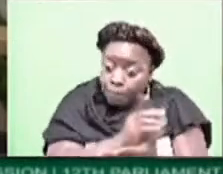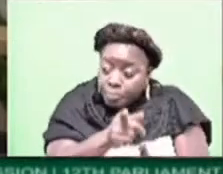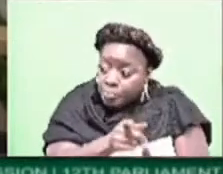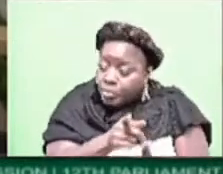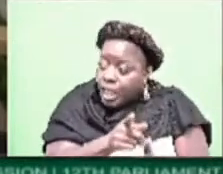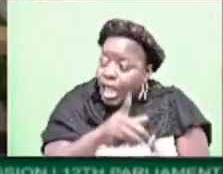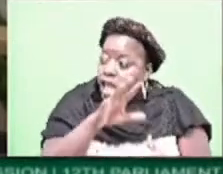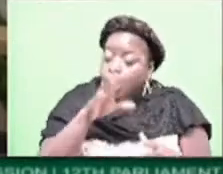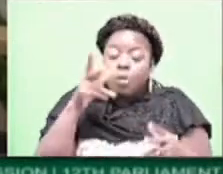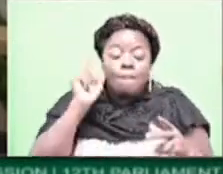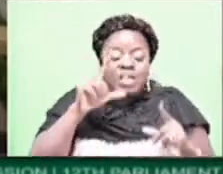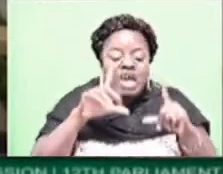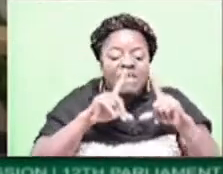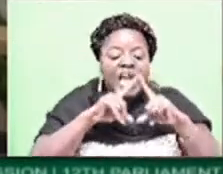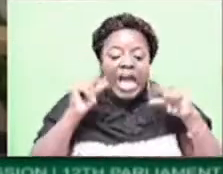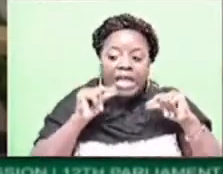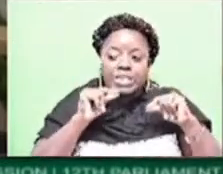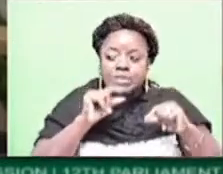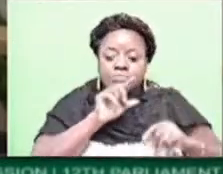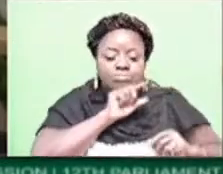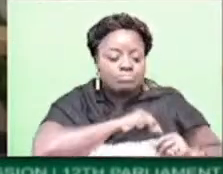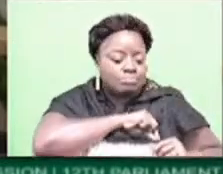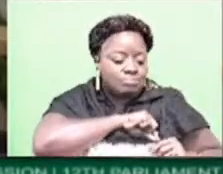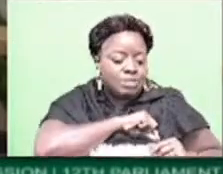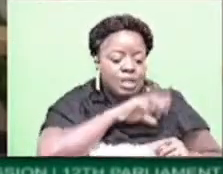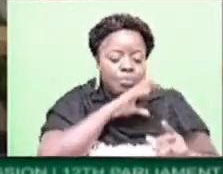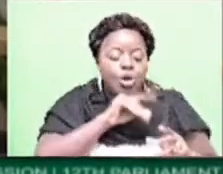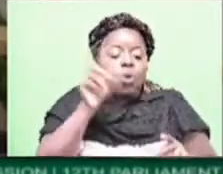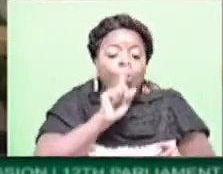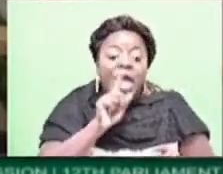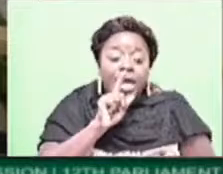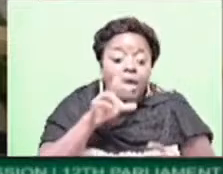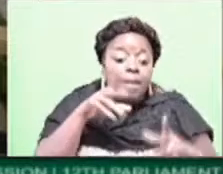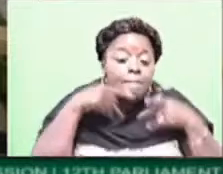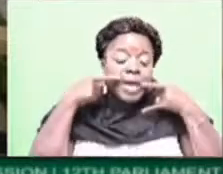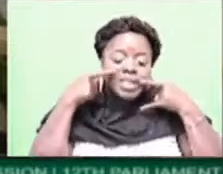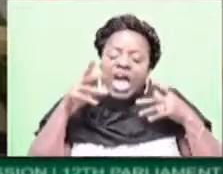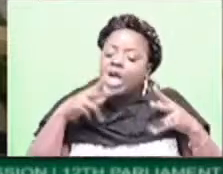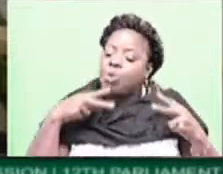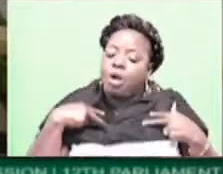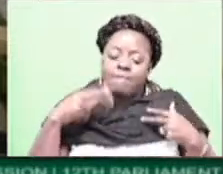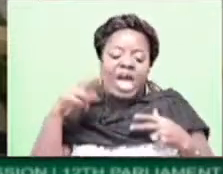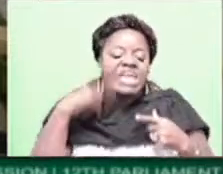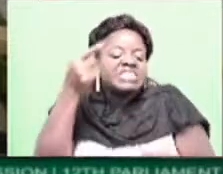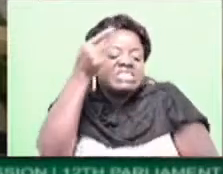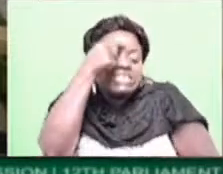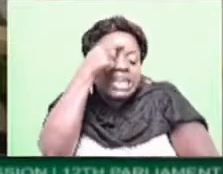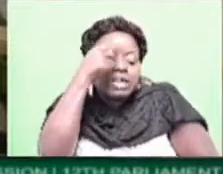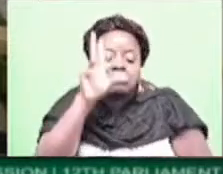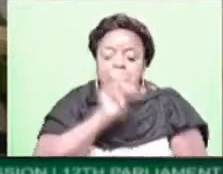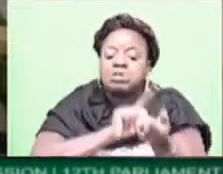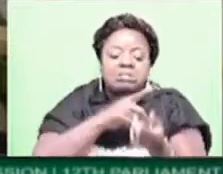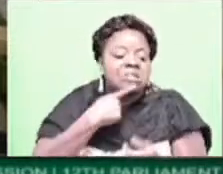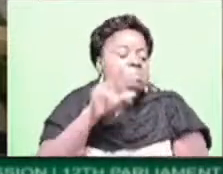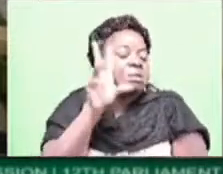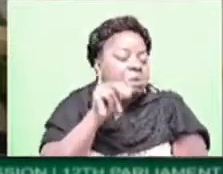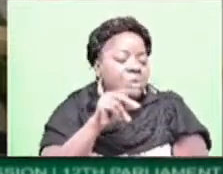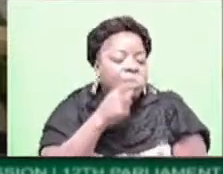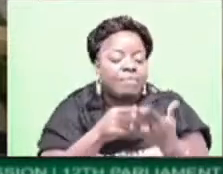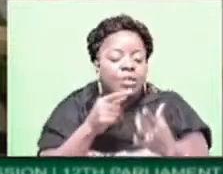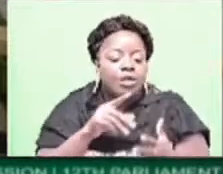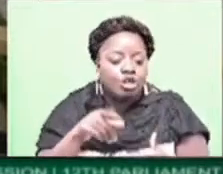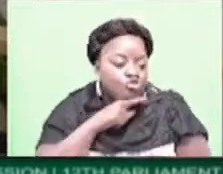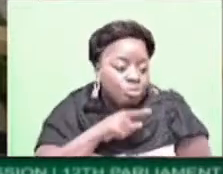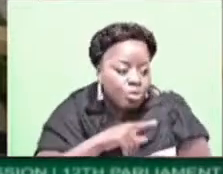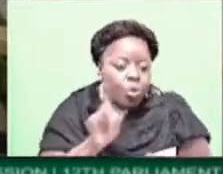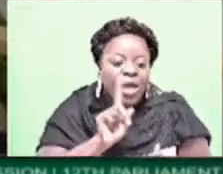concerned. Madam Speaker, when you look at the Australian legislation, especially because they're broken up in provinces in Australia, some